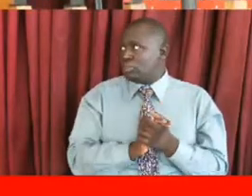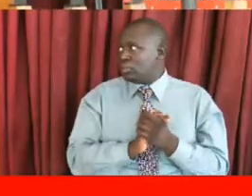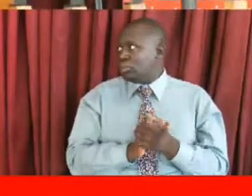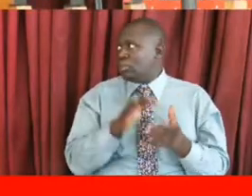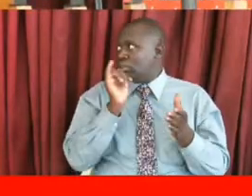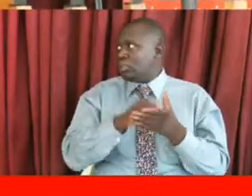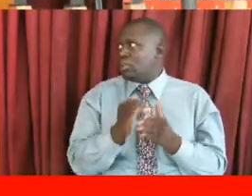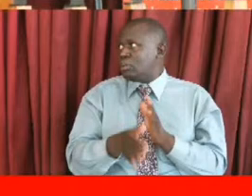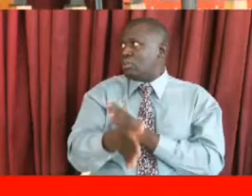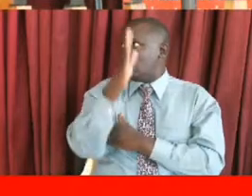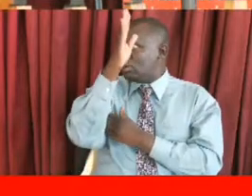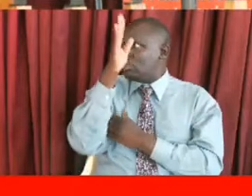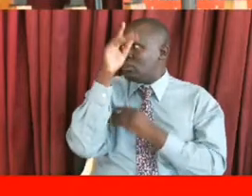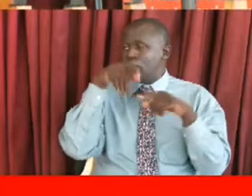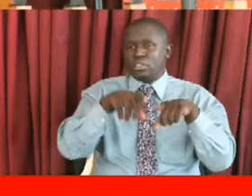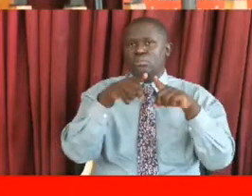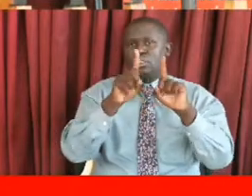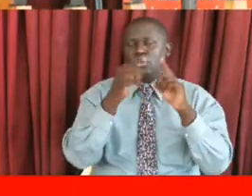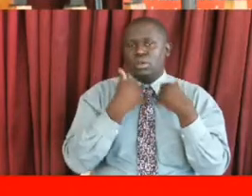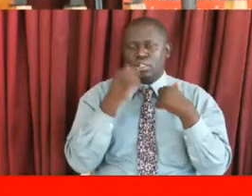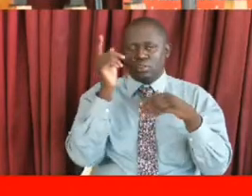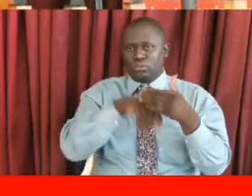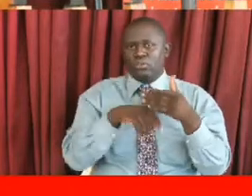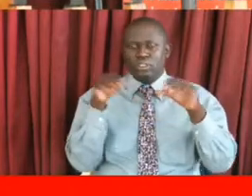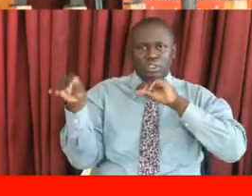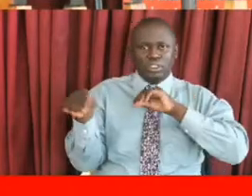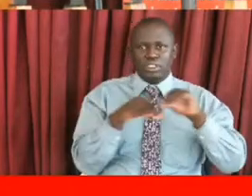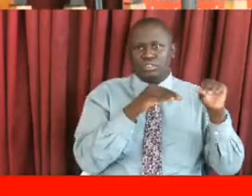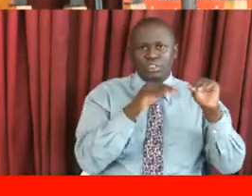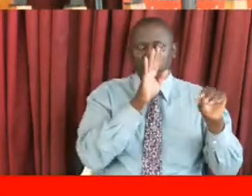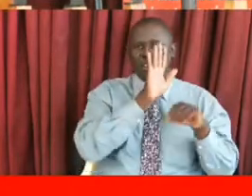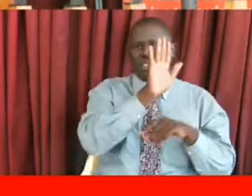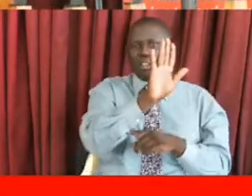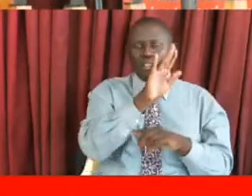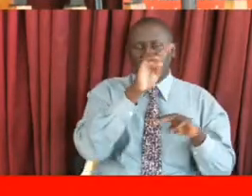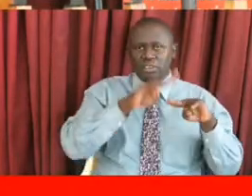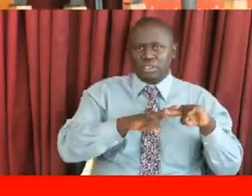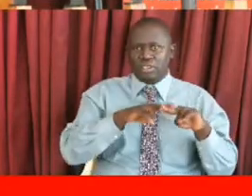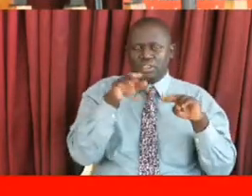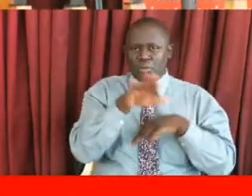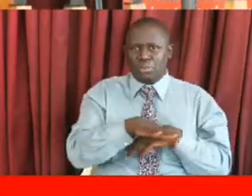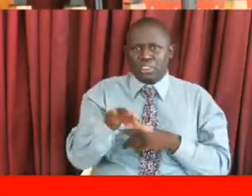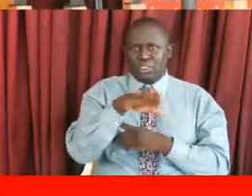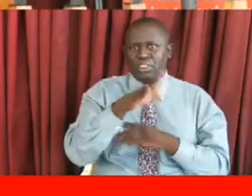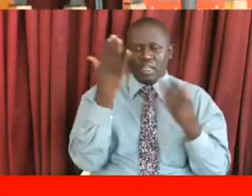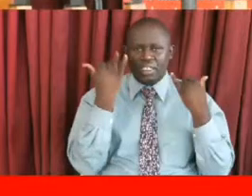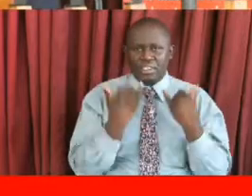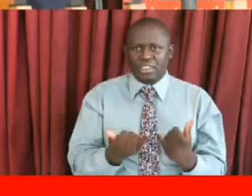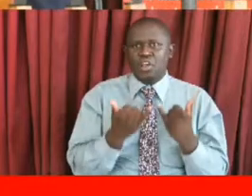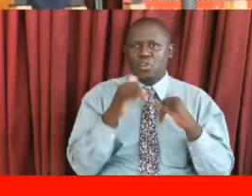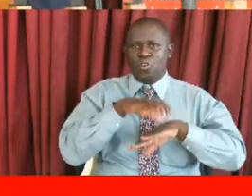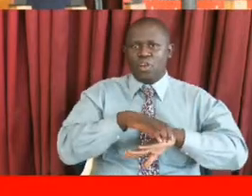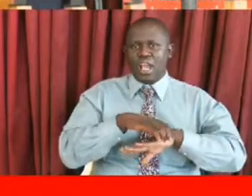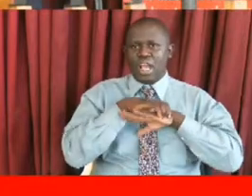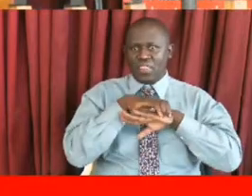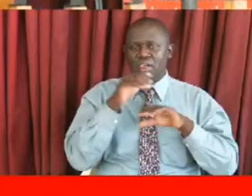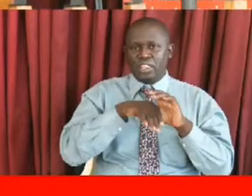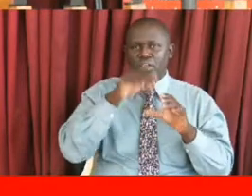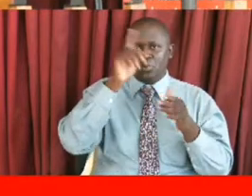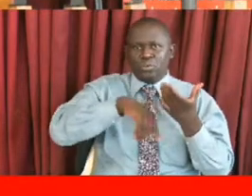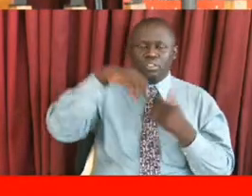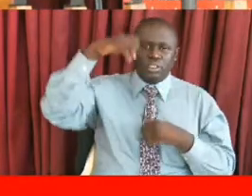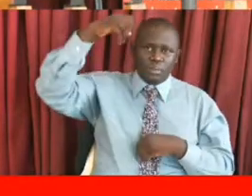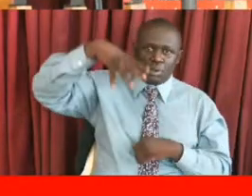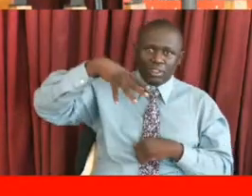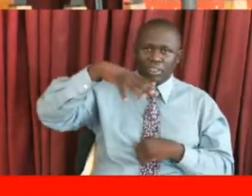God himself has shifted his sitting place he now here on us it means the presence of